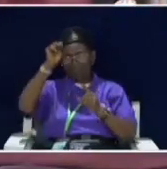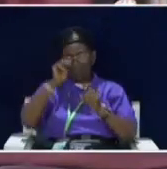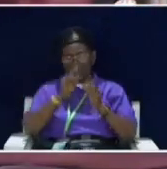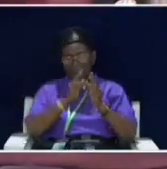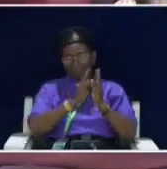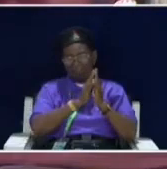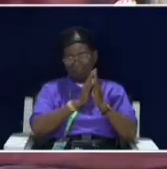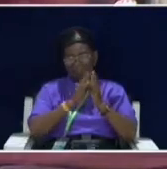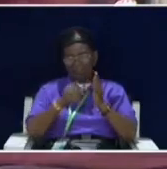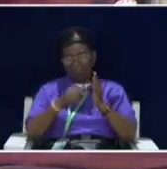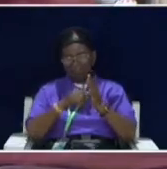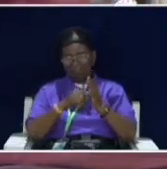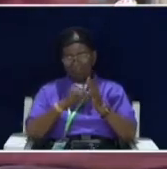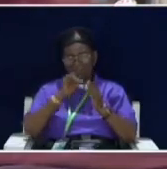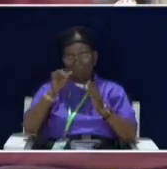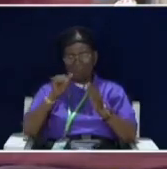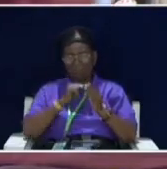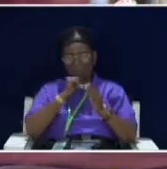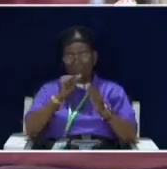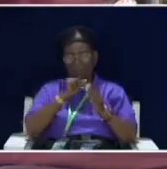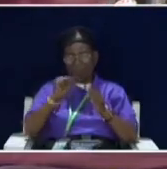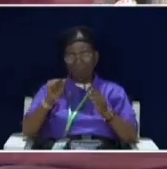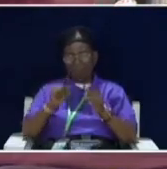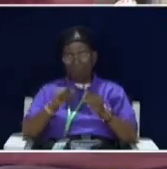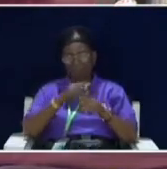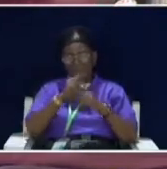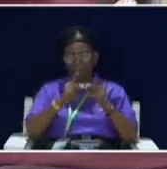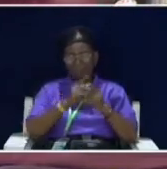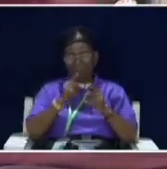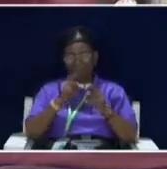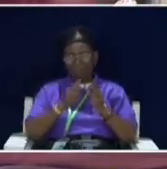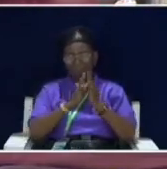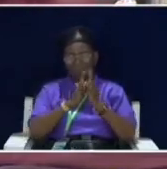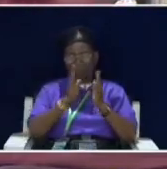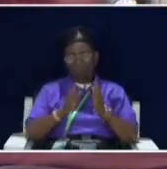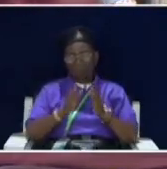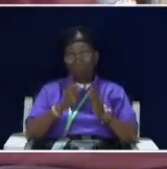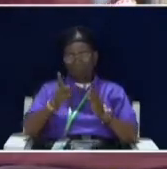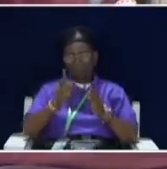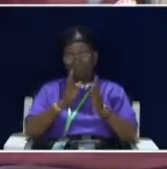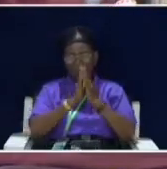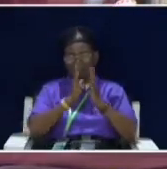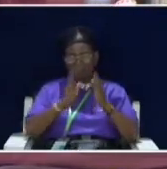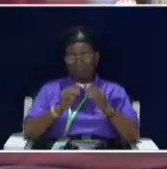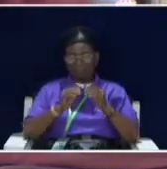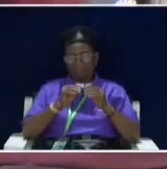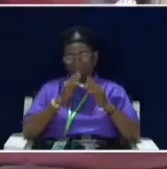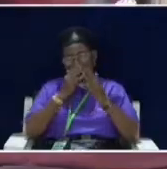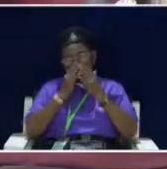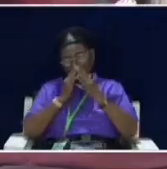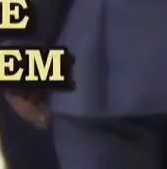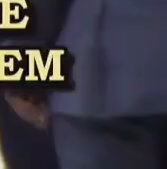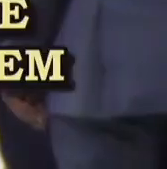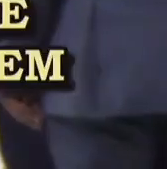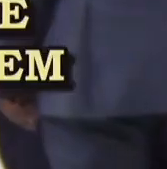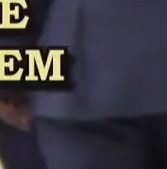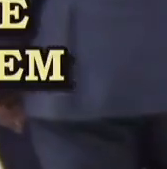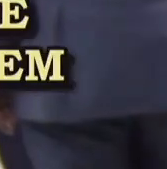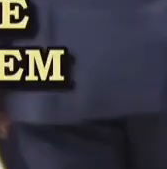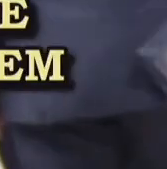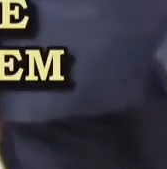It's not the kind of prayer you pray quietly. Yes, cry out to him. Yes, adura to ma gba ni idakeje o kigbe.